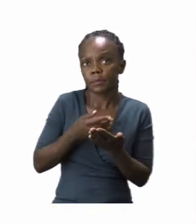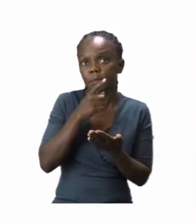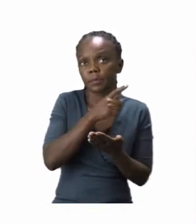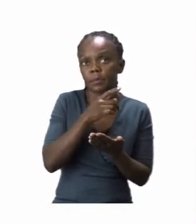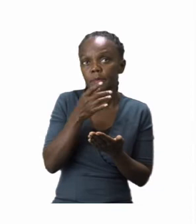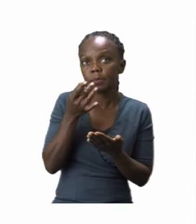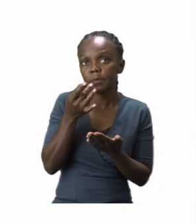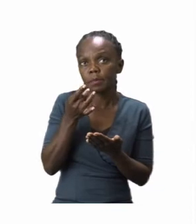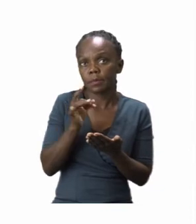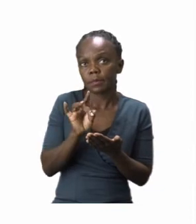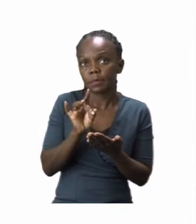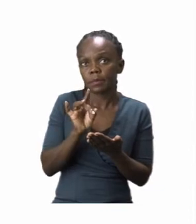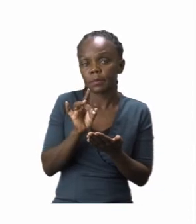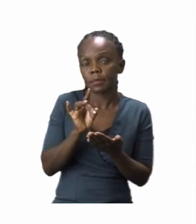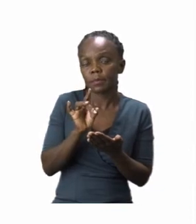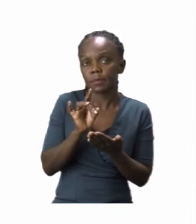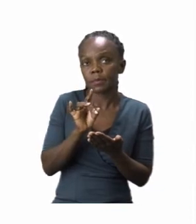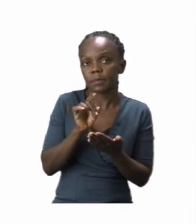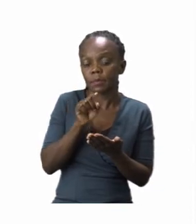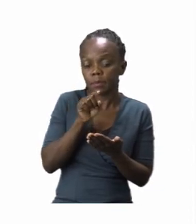are going to be counting the objects